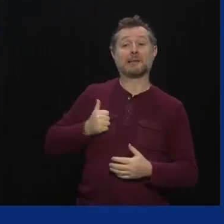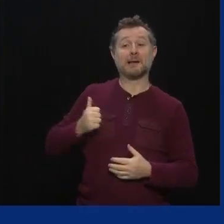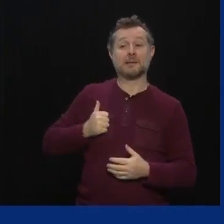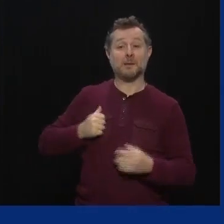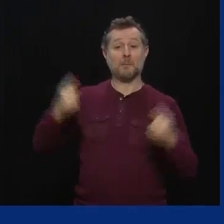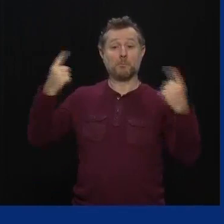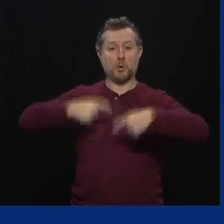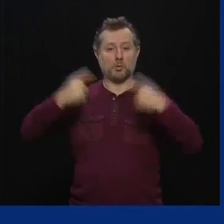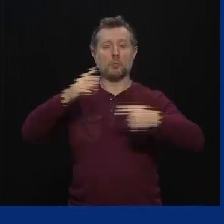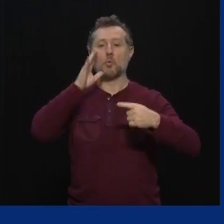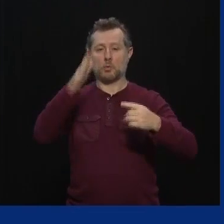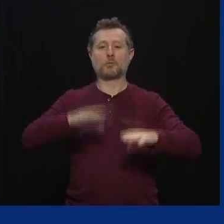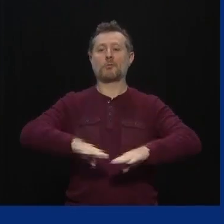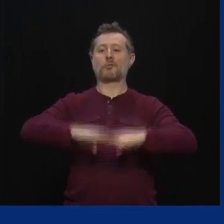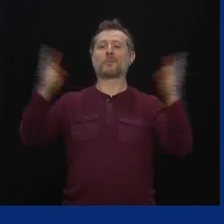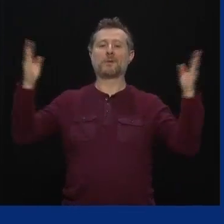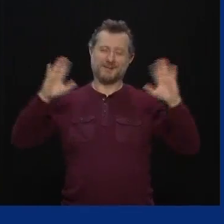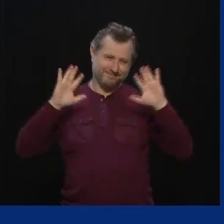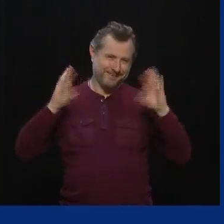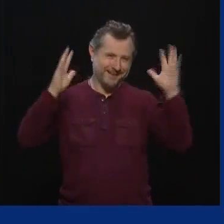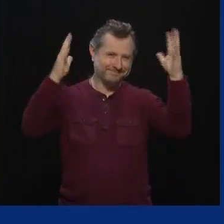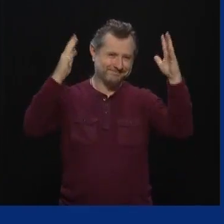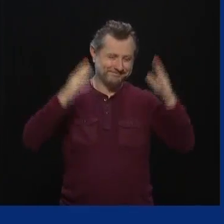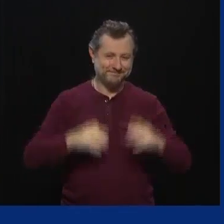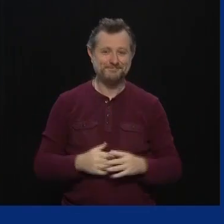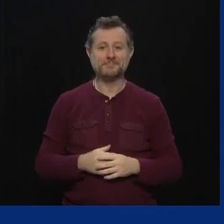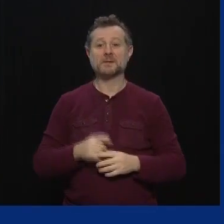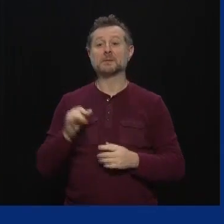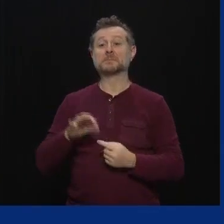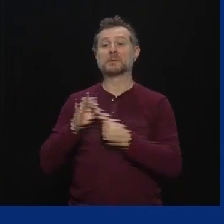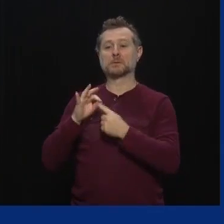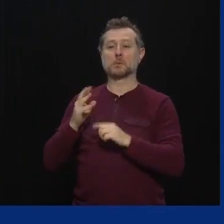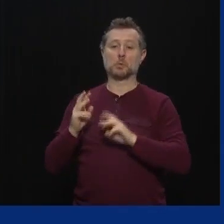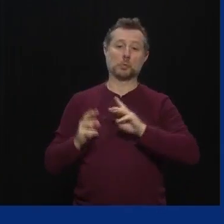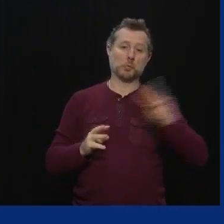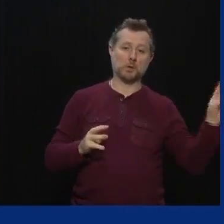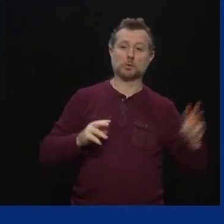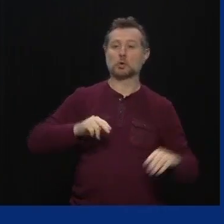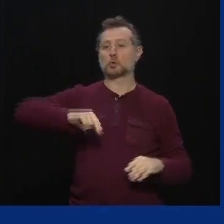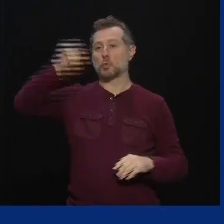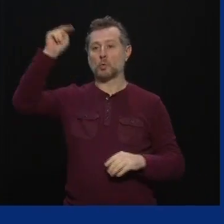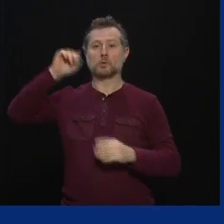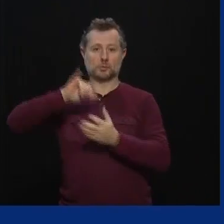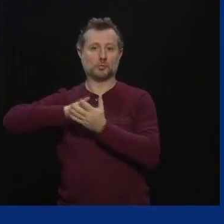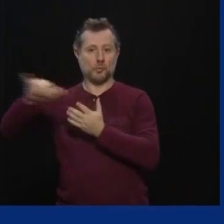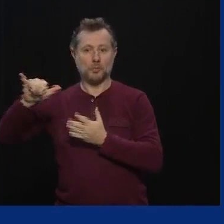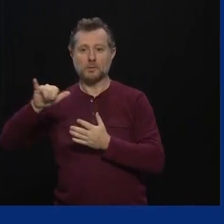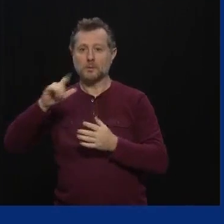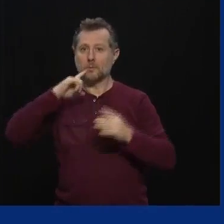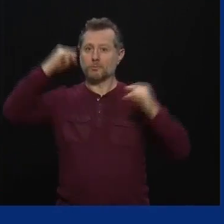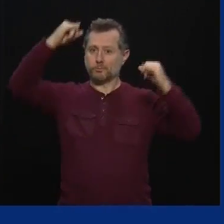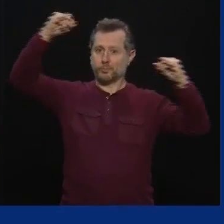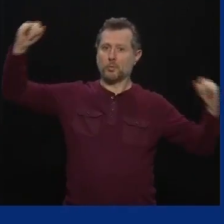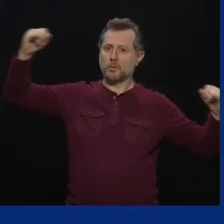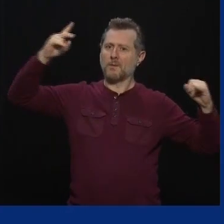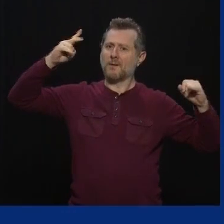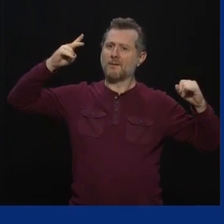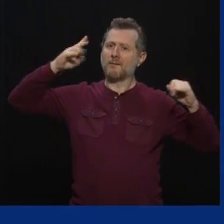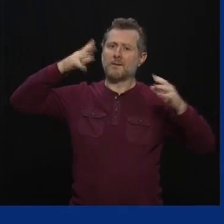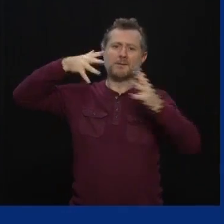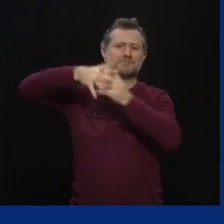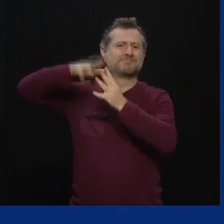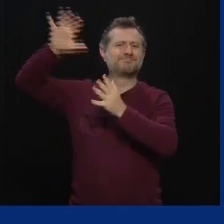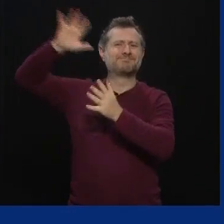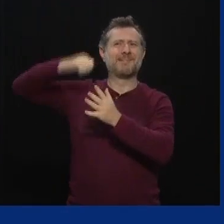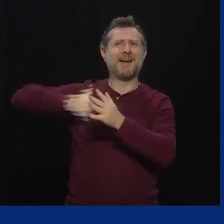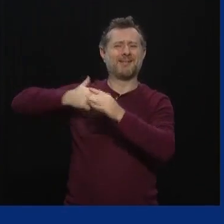news, particularly for the communities along Western New York, the northern border, who really are so integrated with the Canadian